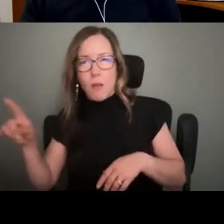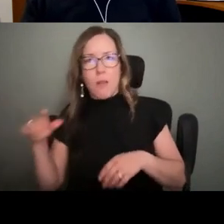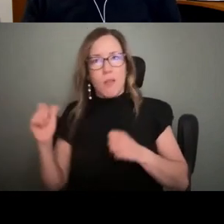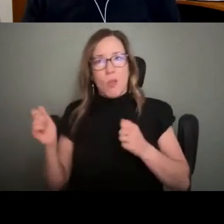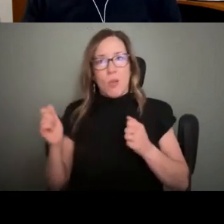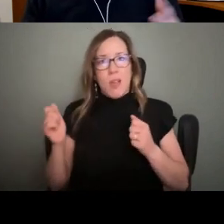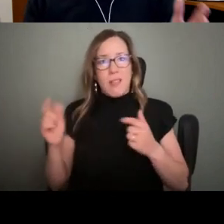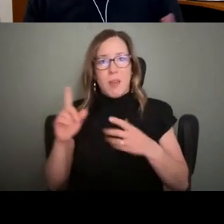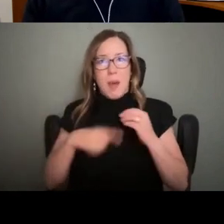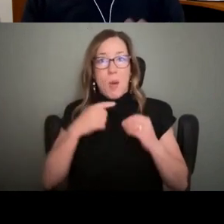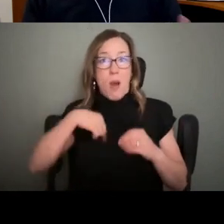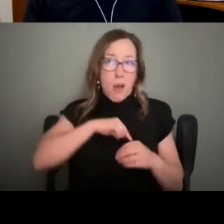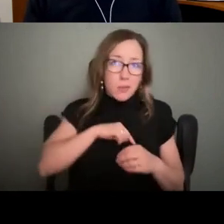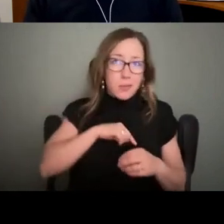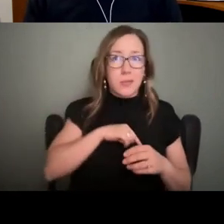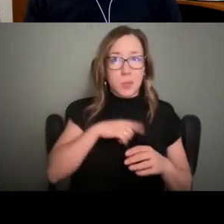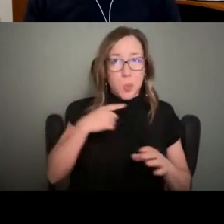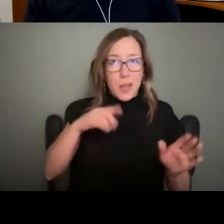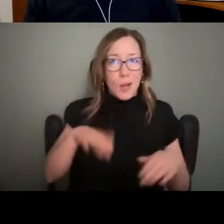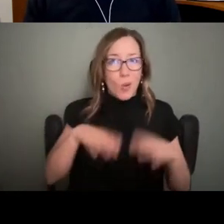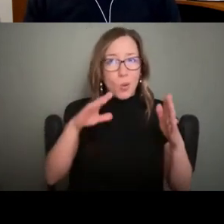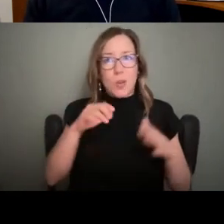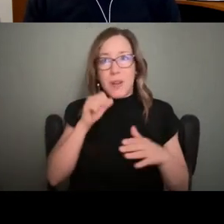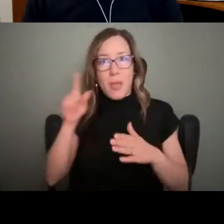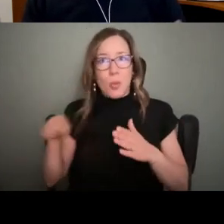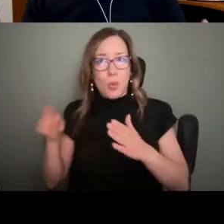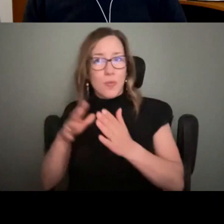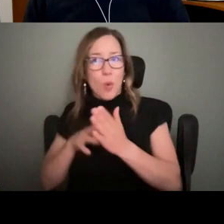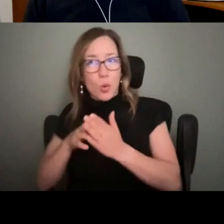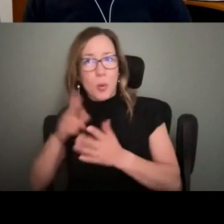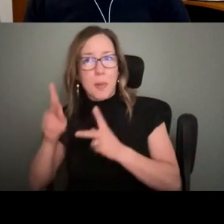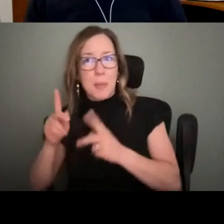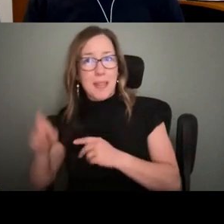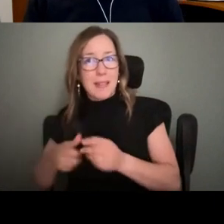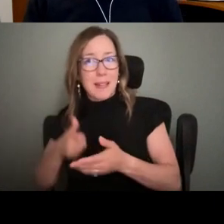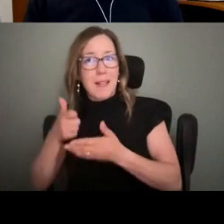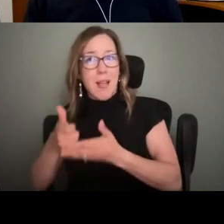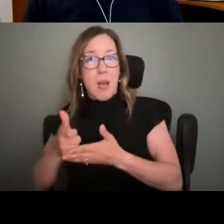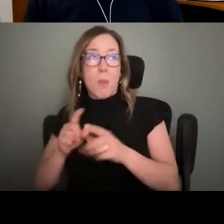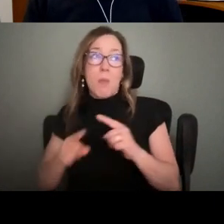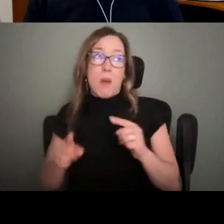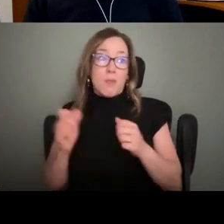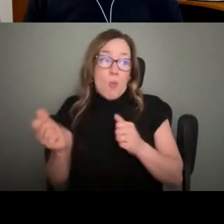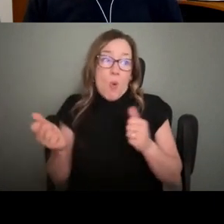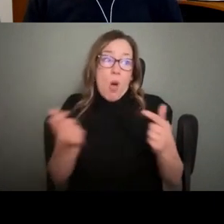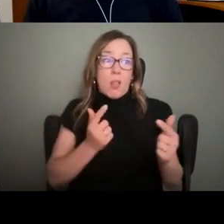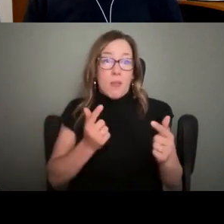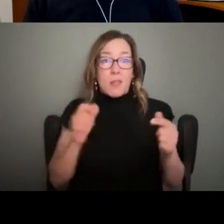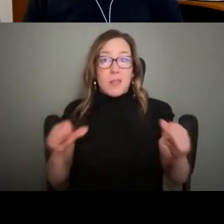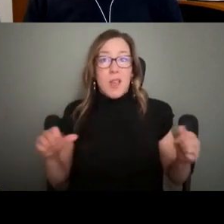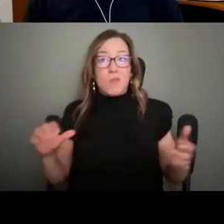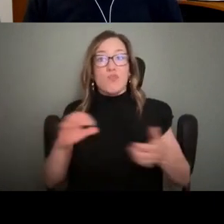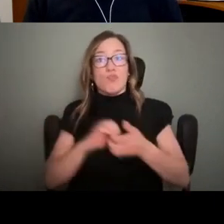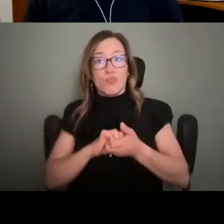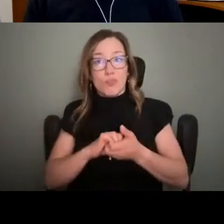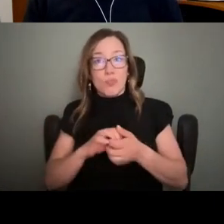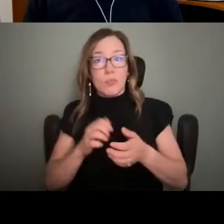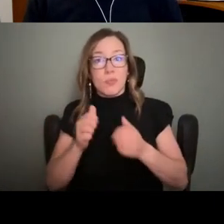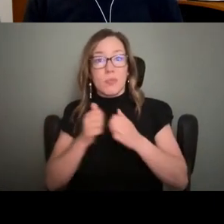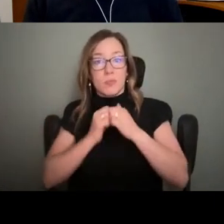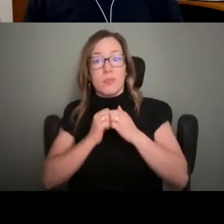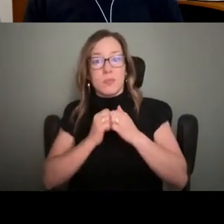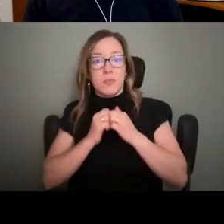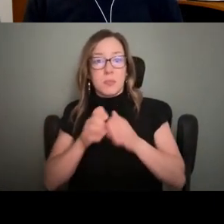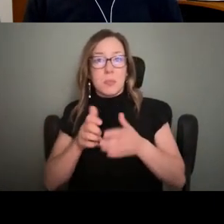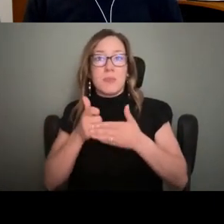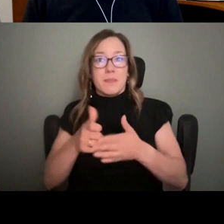about those people, those vulnerable people who might need help, but really about how all of us can join together to